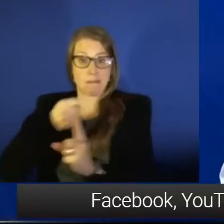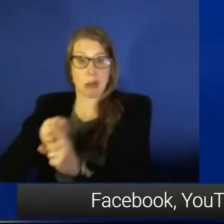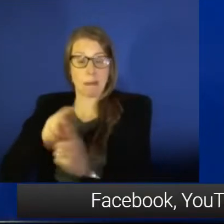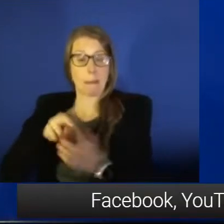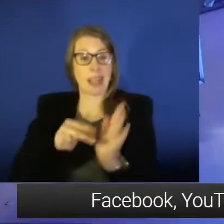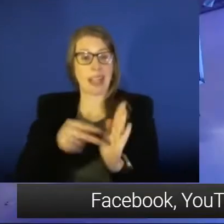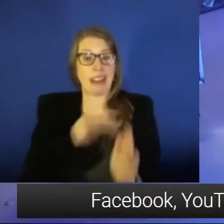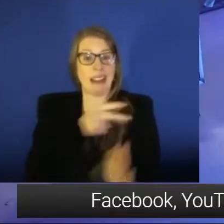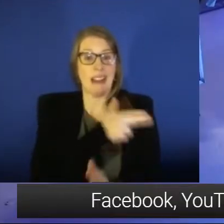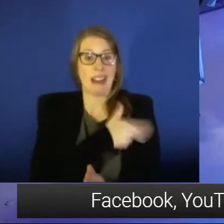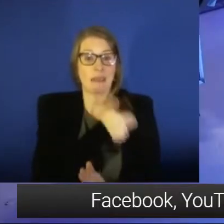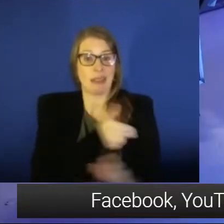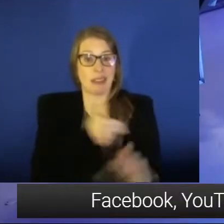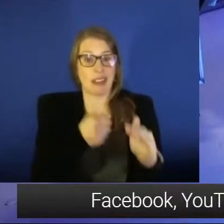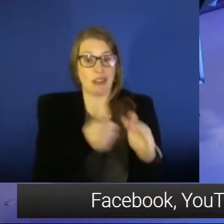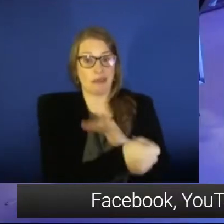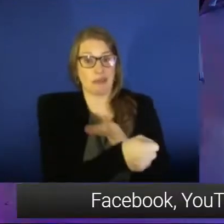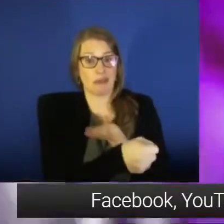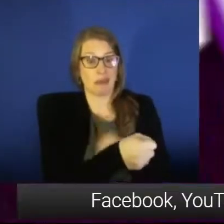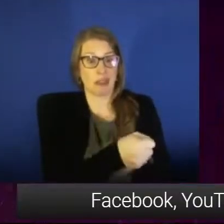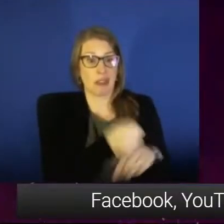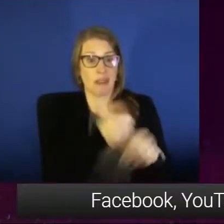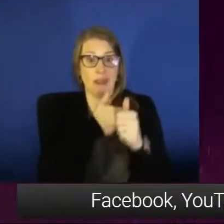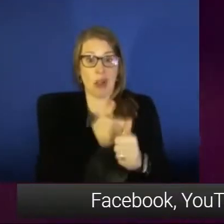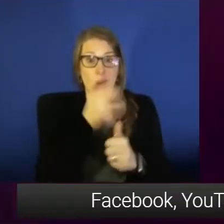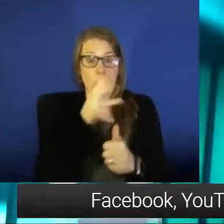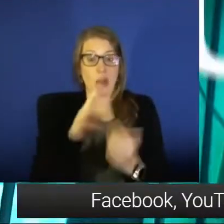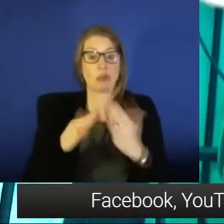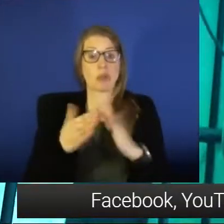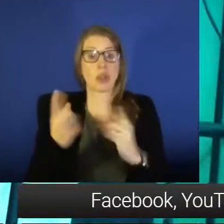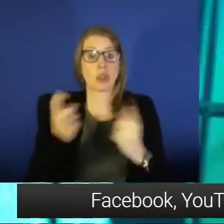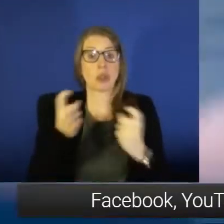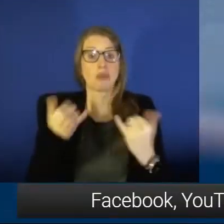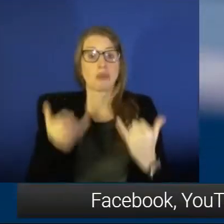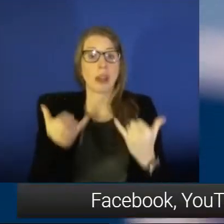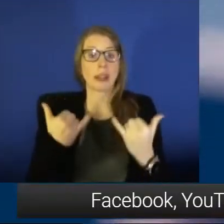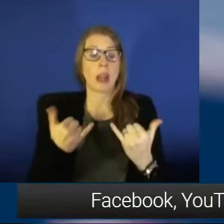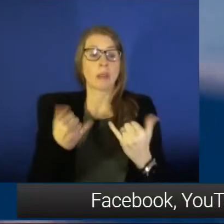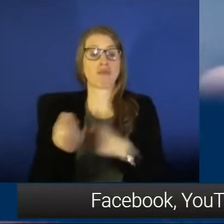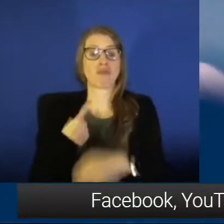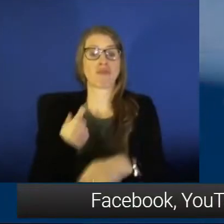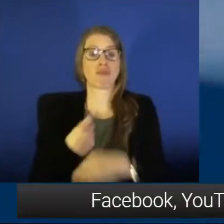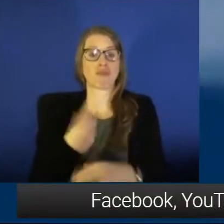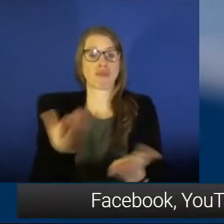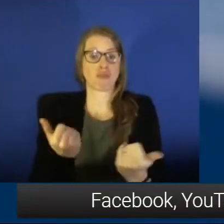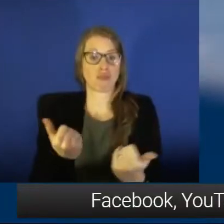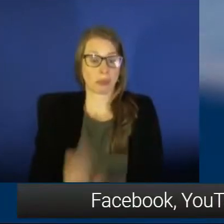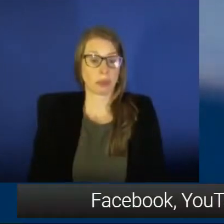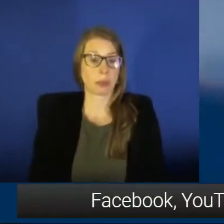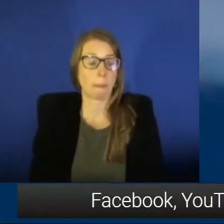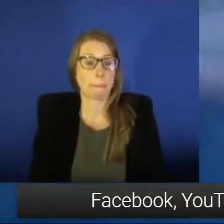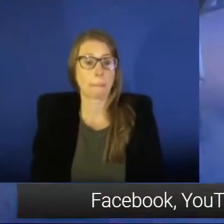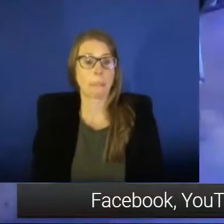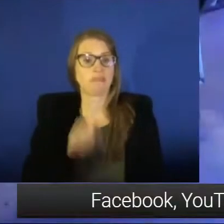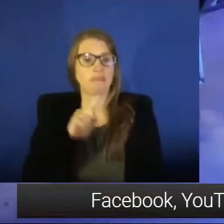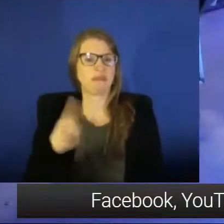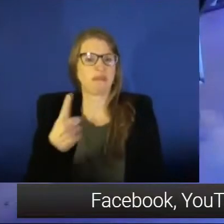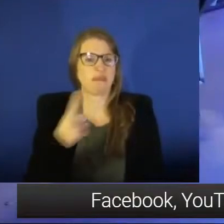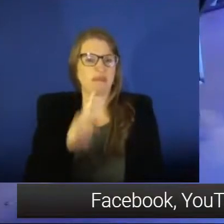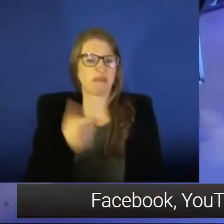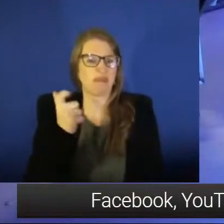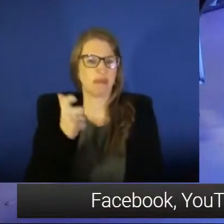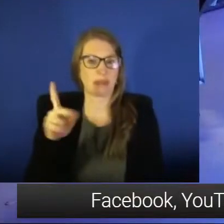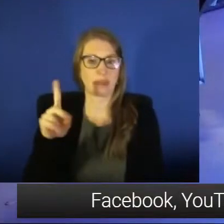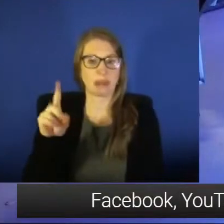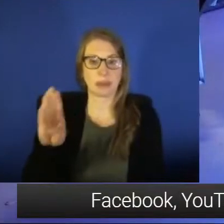that yet. I'm going to check on some community questions right now. So start setting yours in, but let me get to one real quick. Well, first of all, Deb has not a